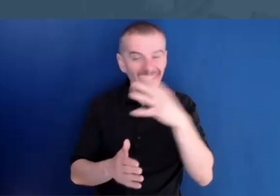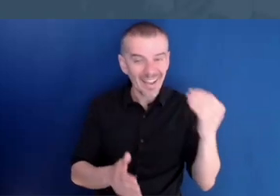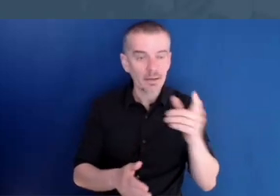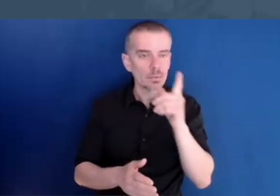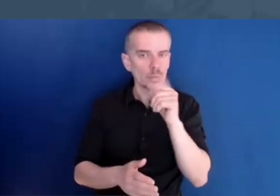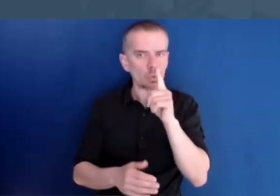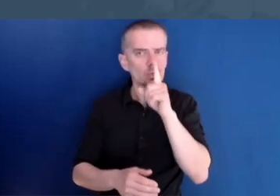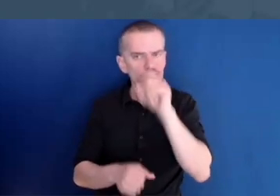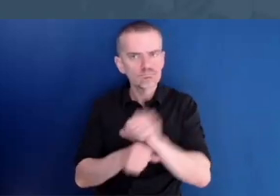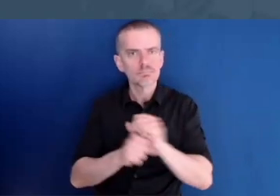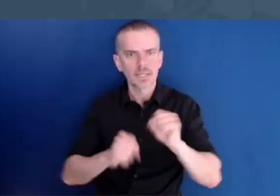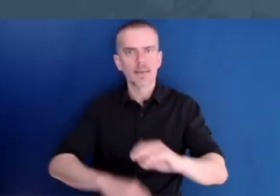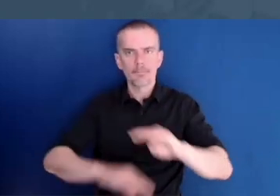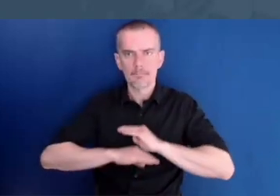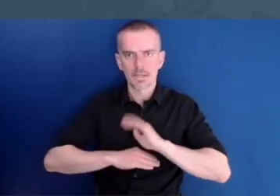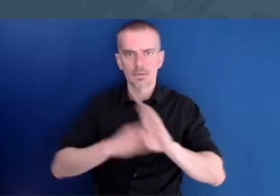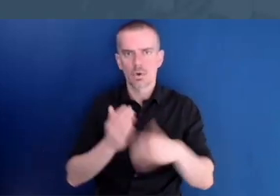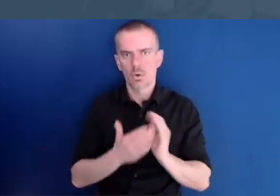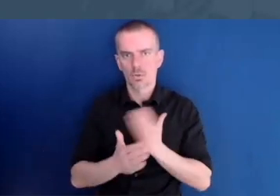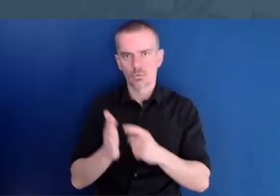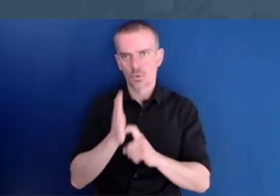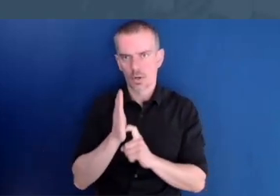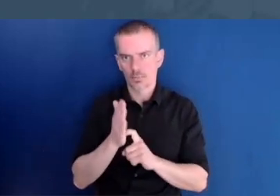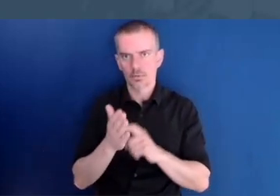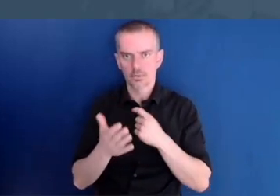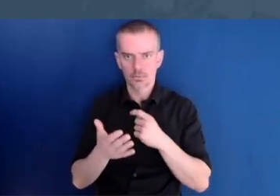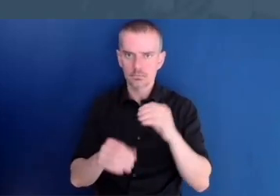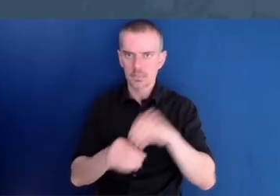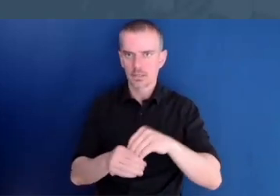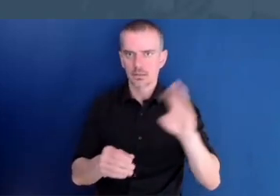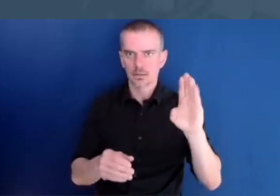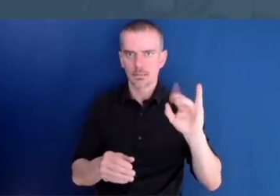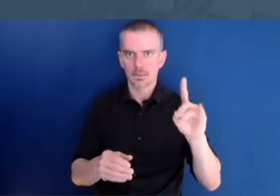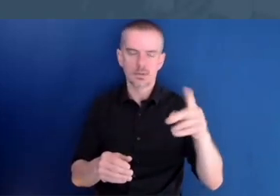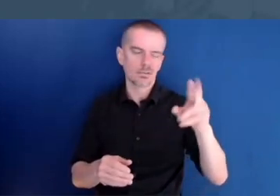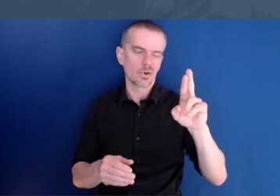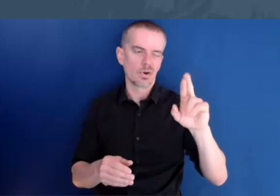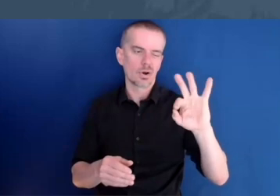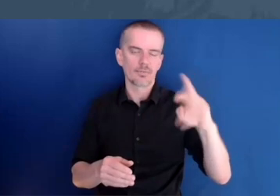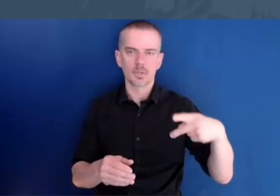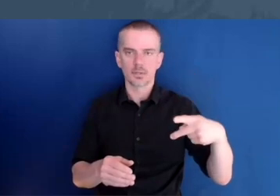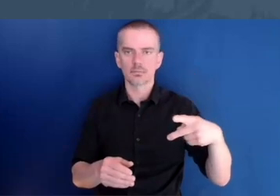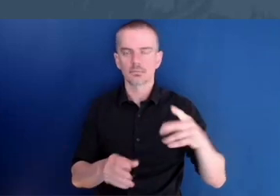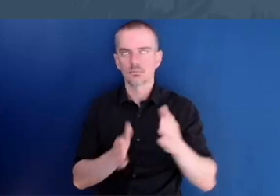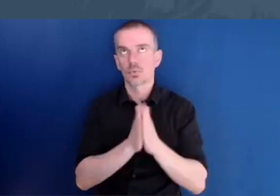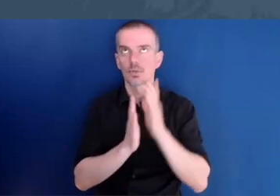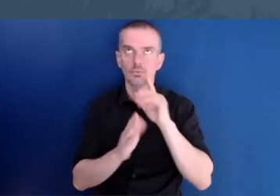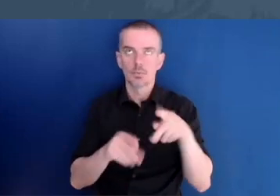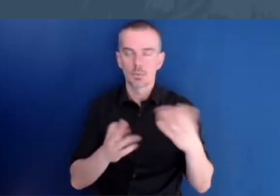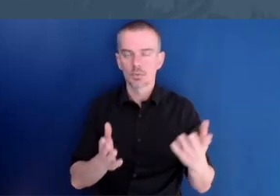could meet all of the requirements that we listed in the RFP, request for proposal.